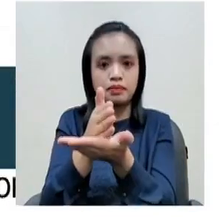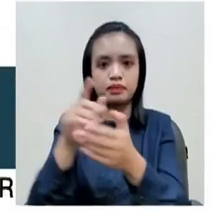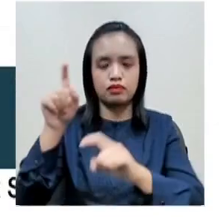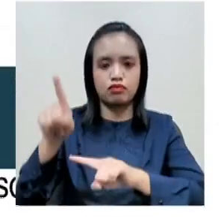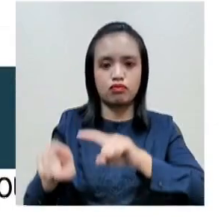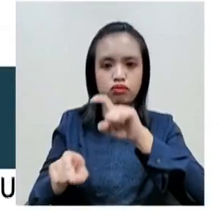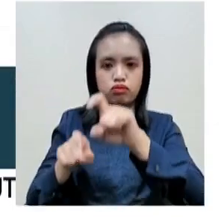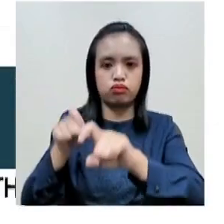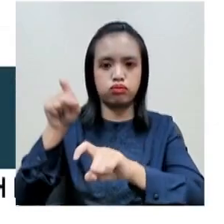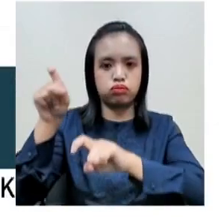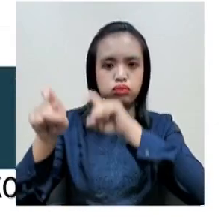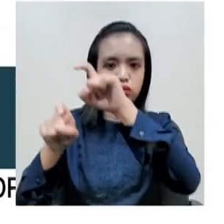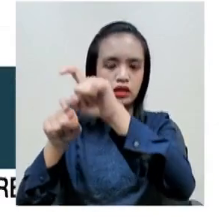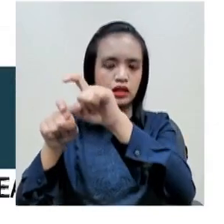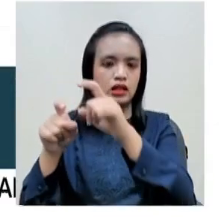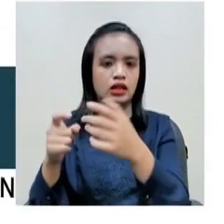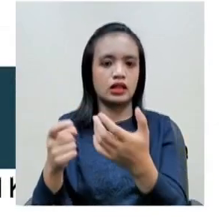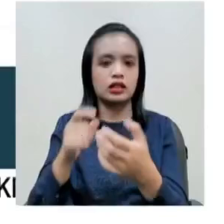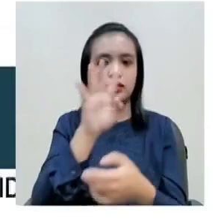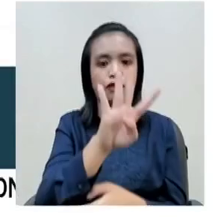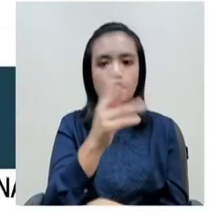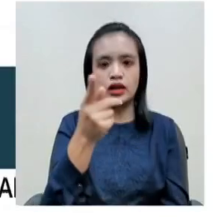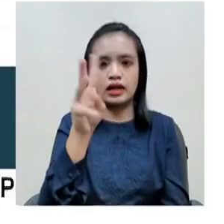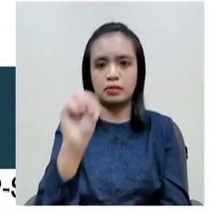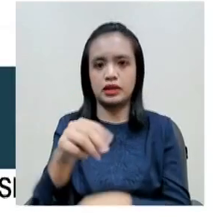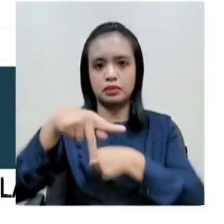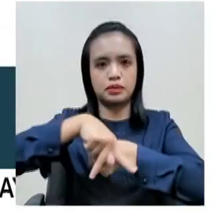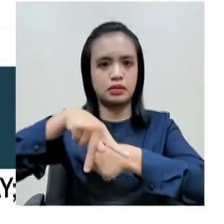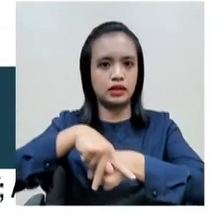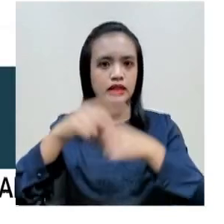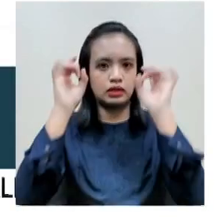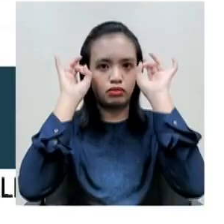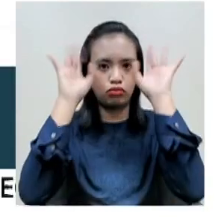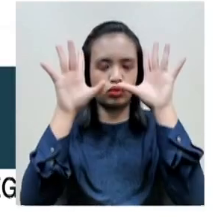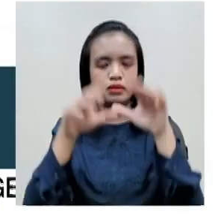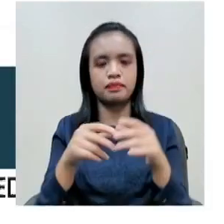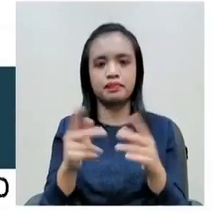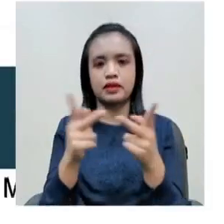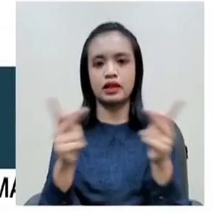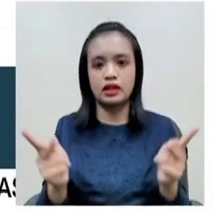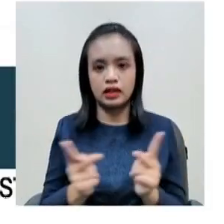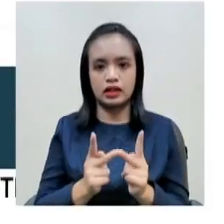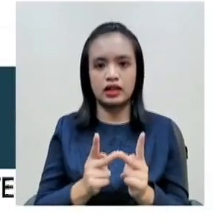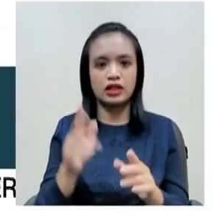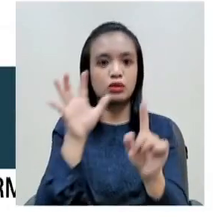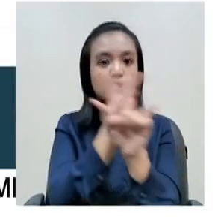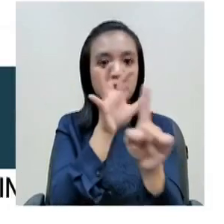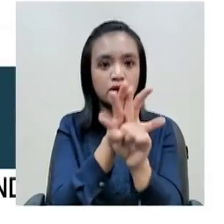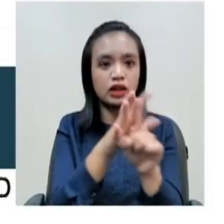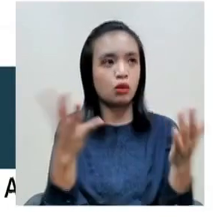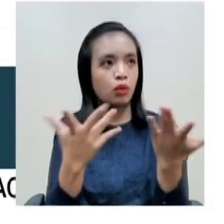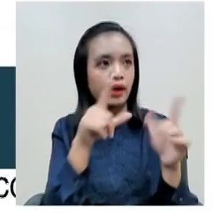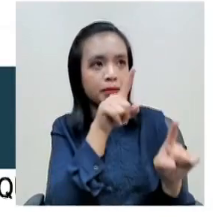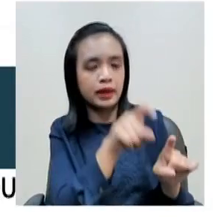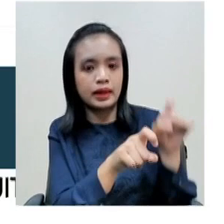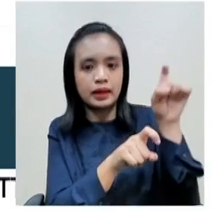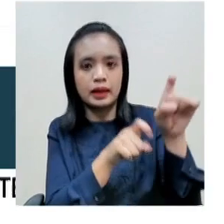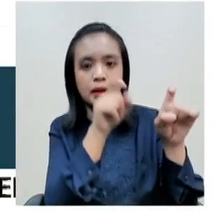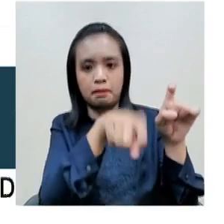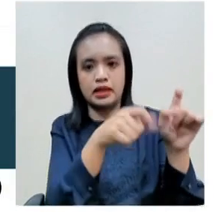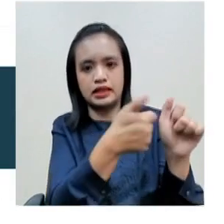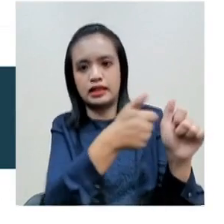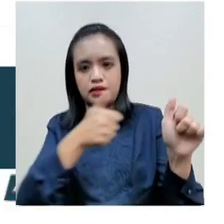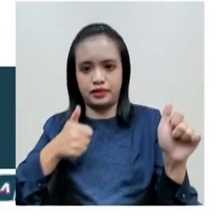activities around the 4-kilometer permanent danger zone. It's a popular hiking area, so we should stay away